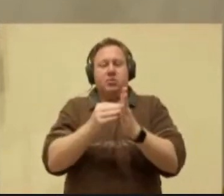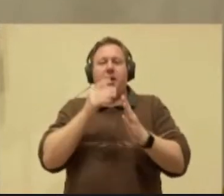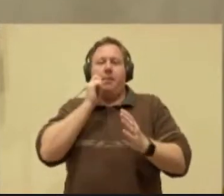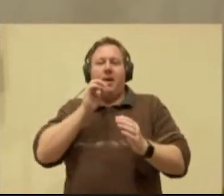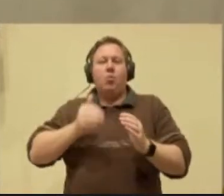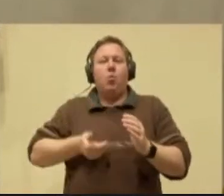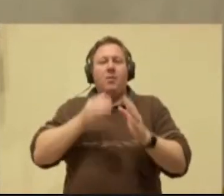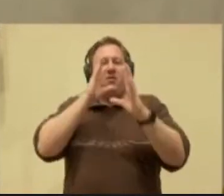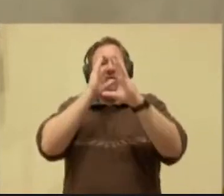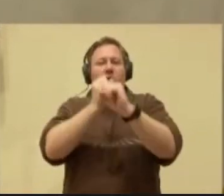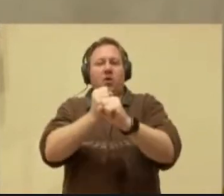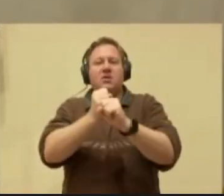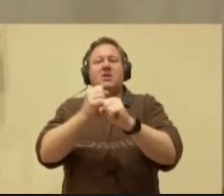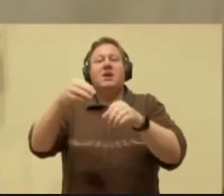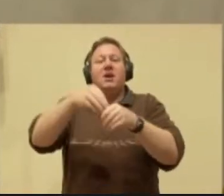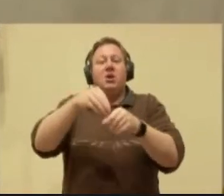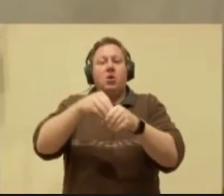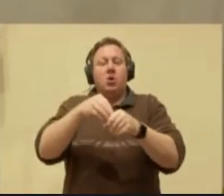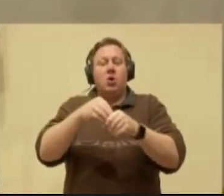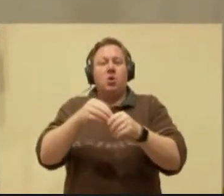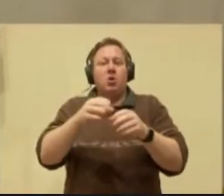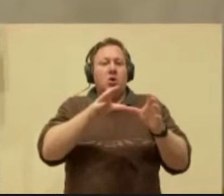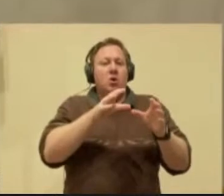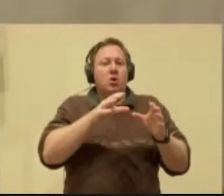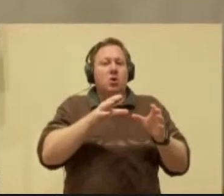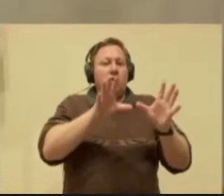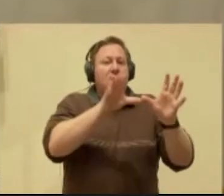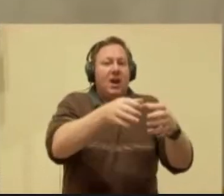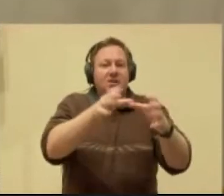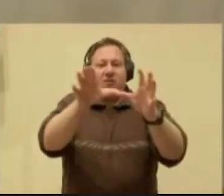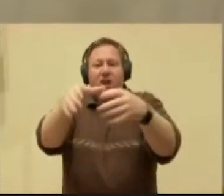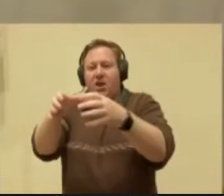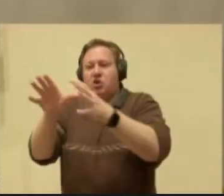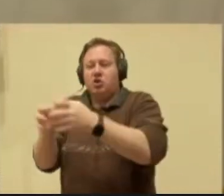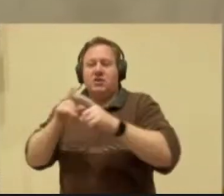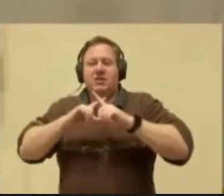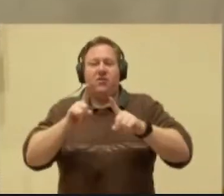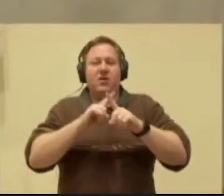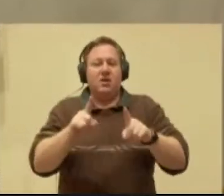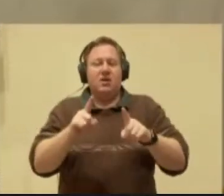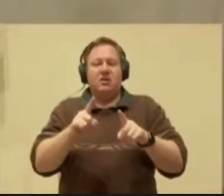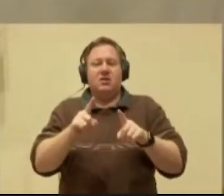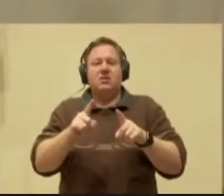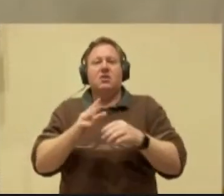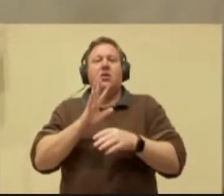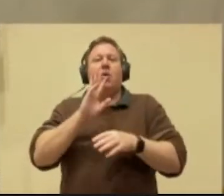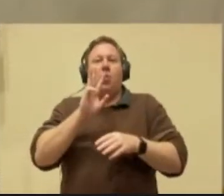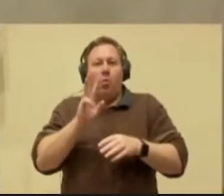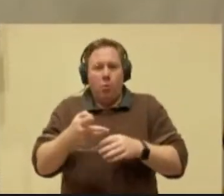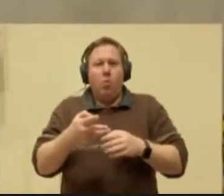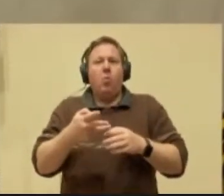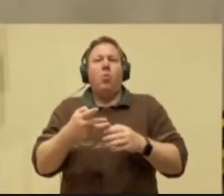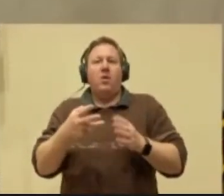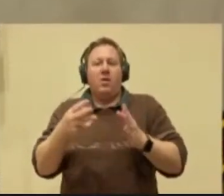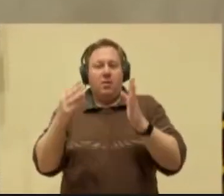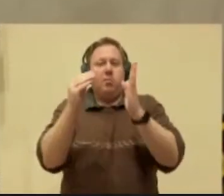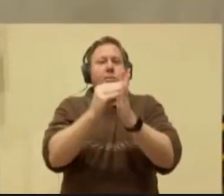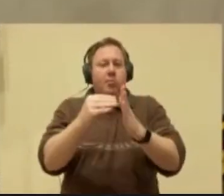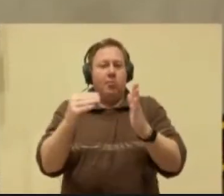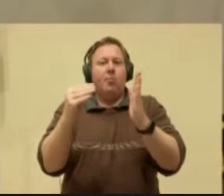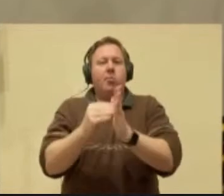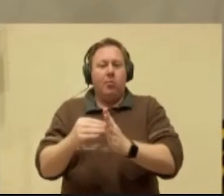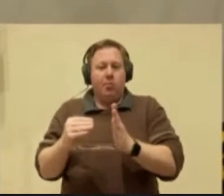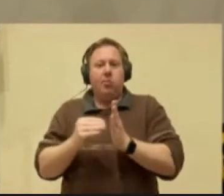classifications which will be guided by gradual filtering of the implementation of gender